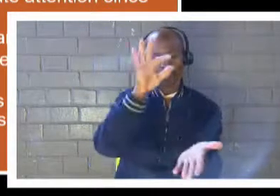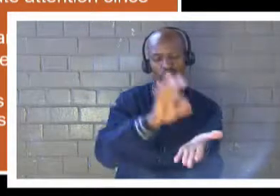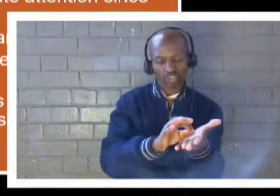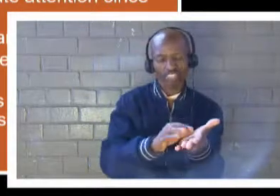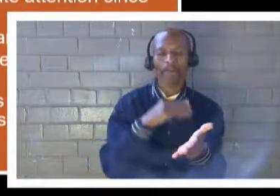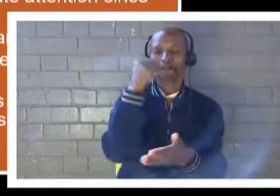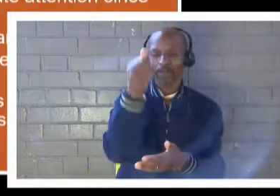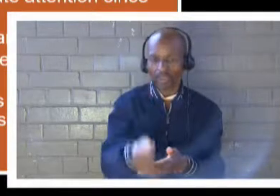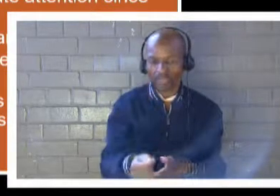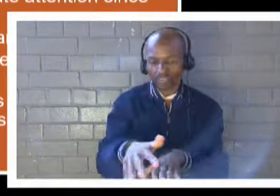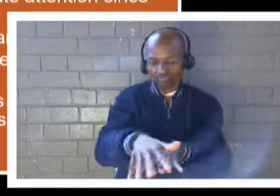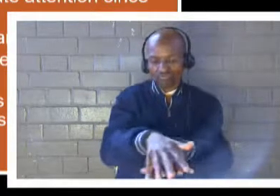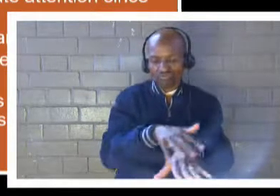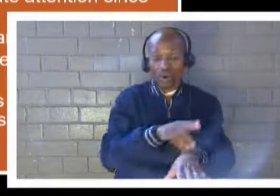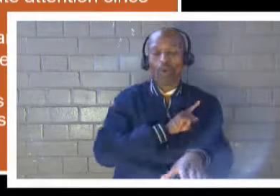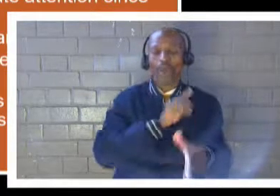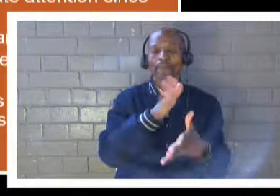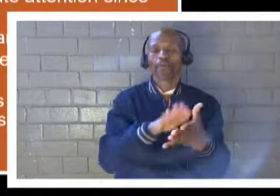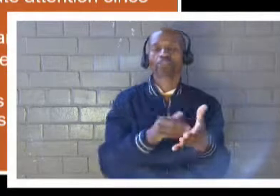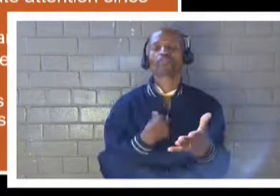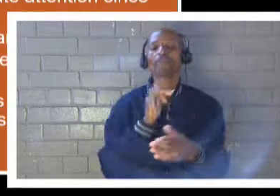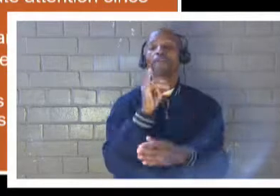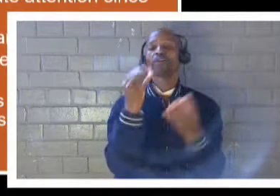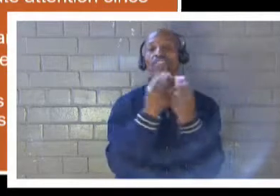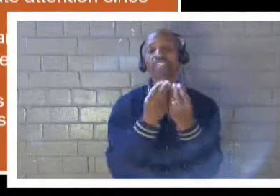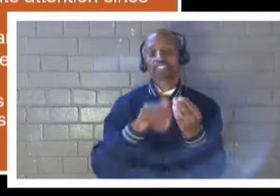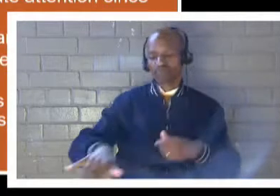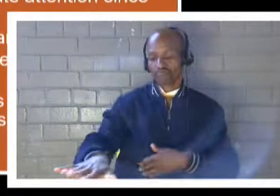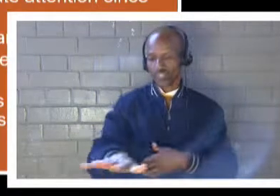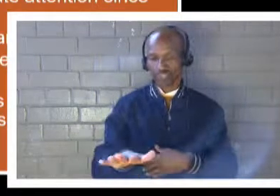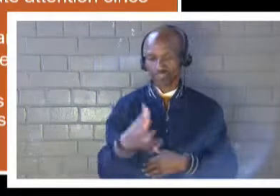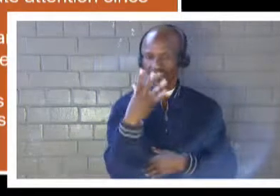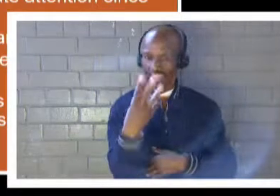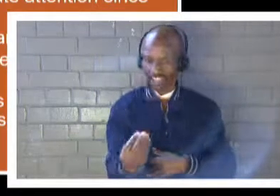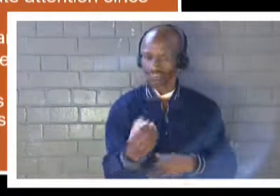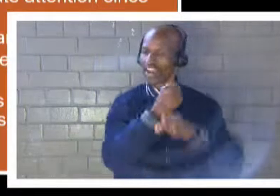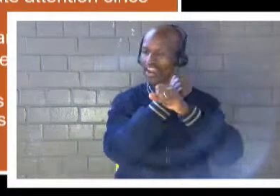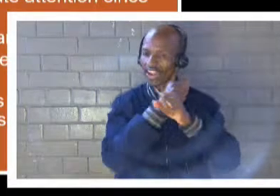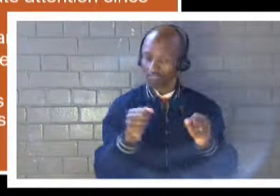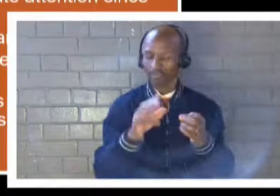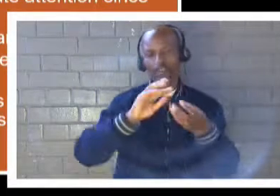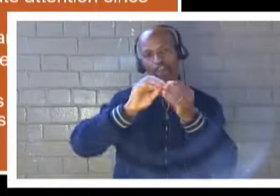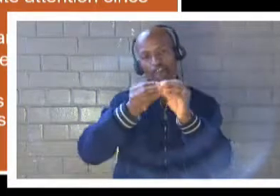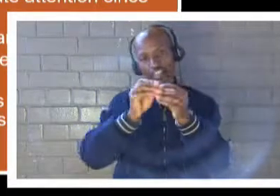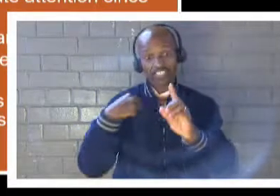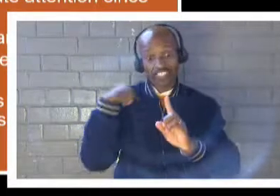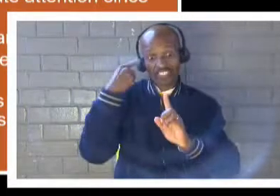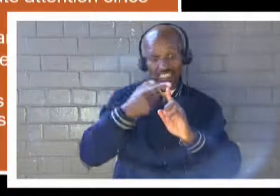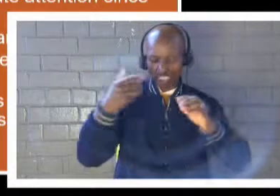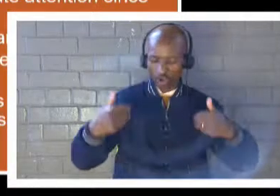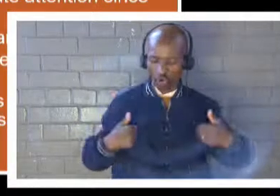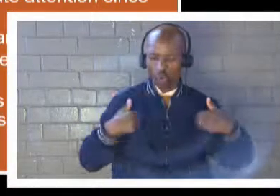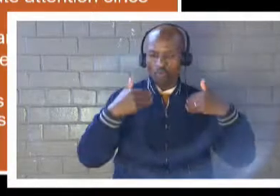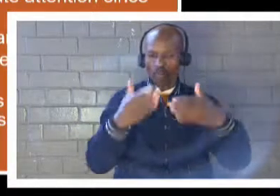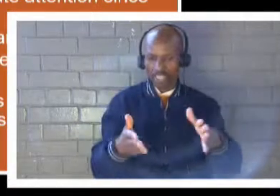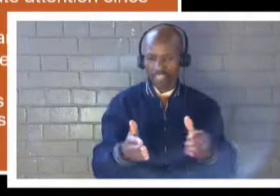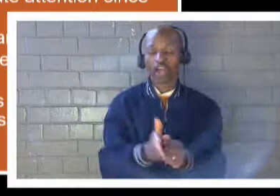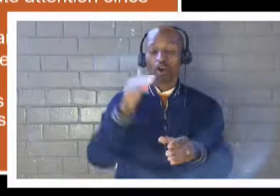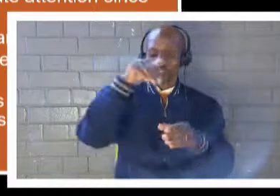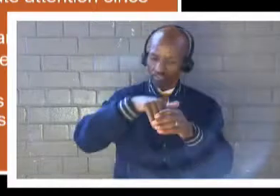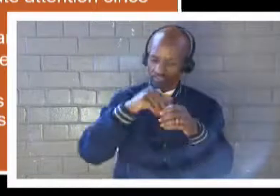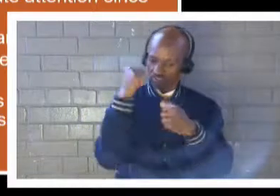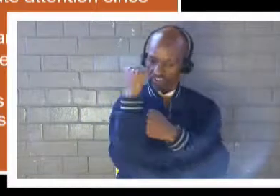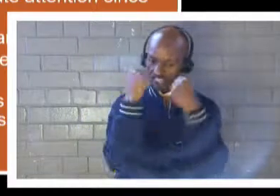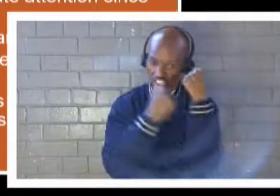were delayed, resulting to accruals. The facility had never been renovated since its opening, therefore the infrastructure